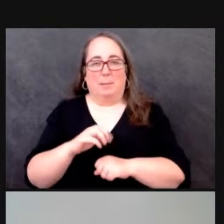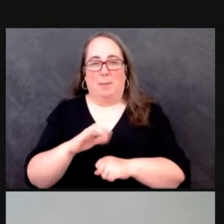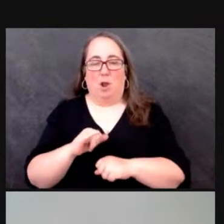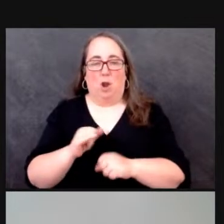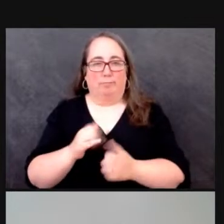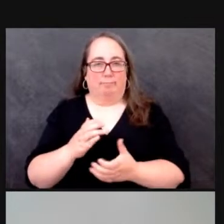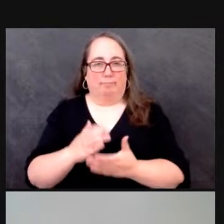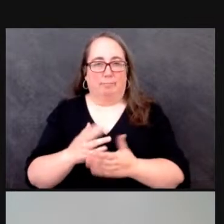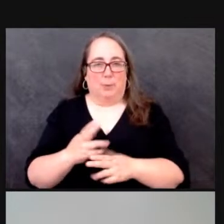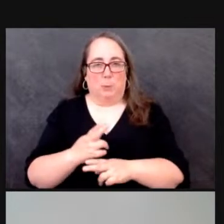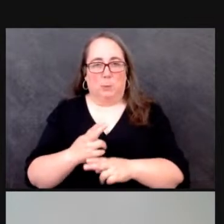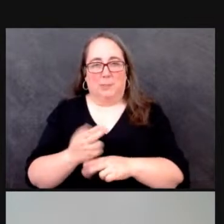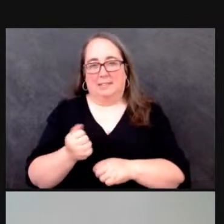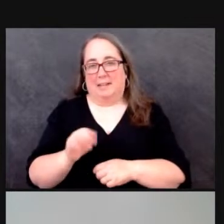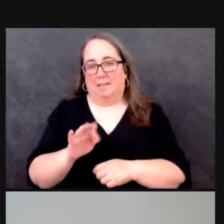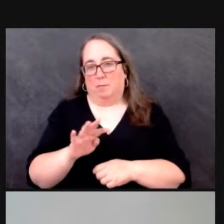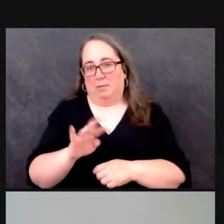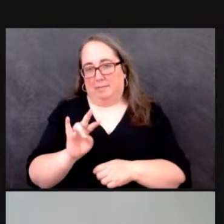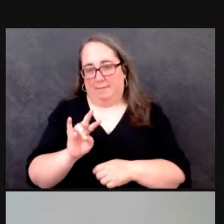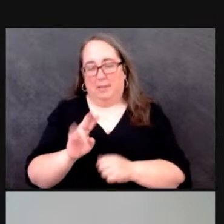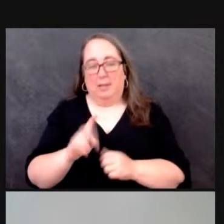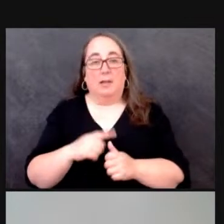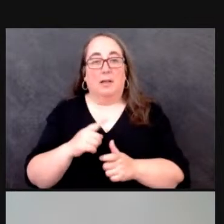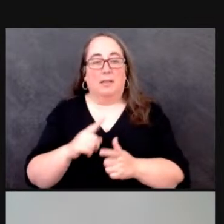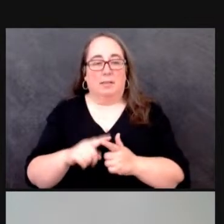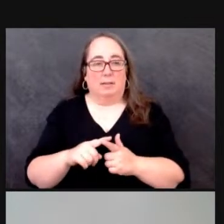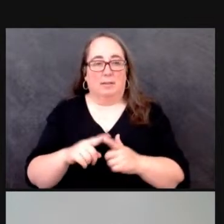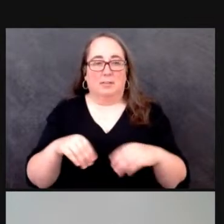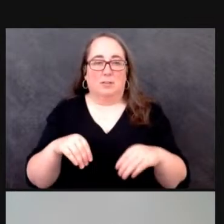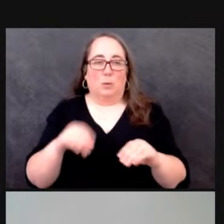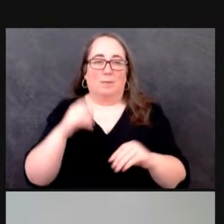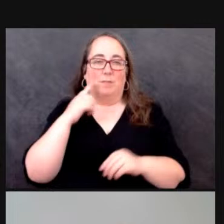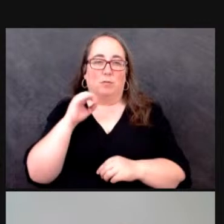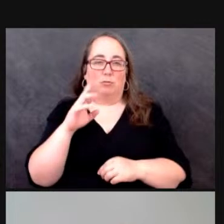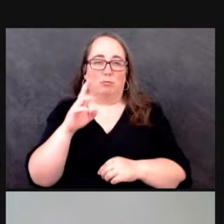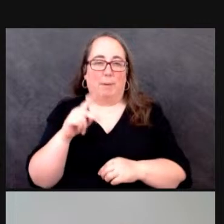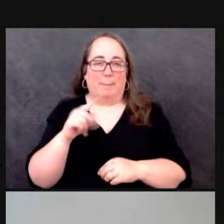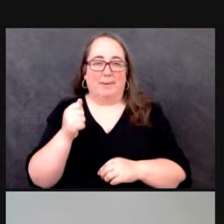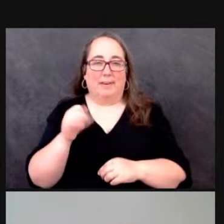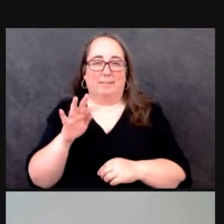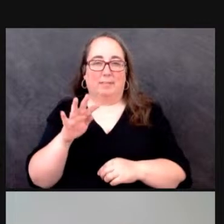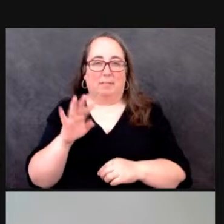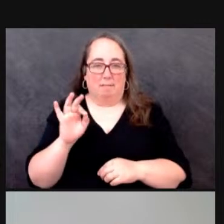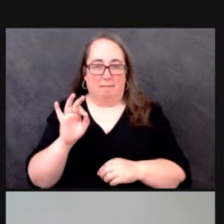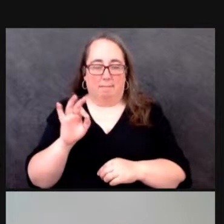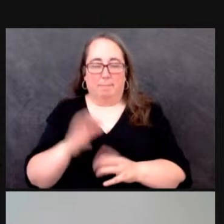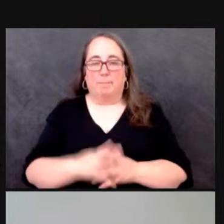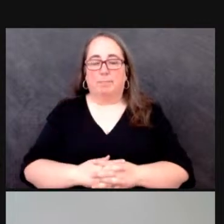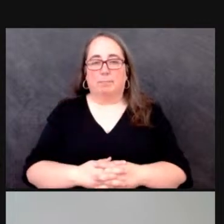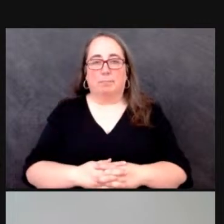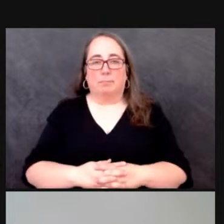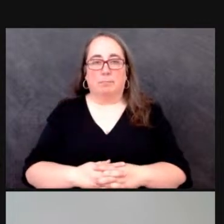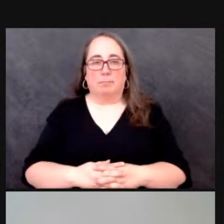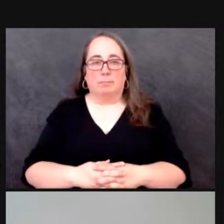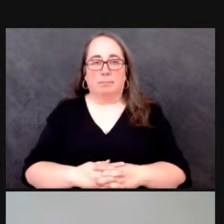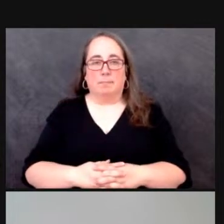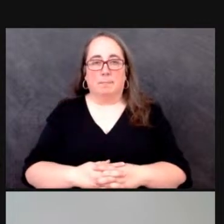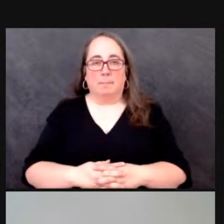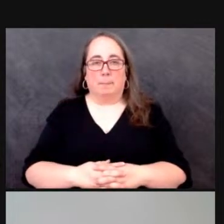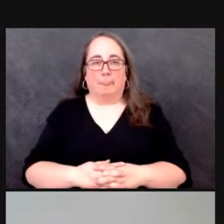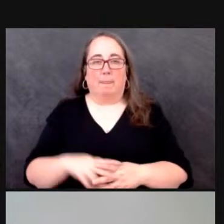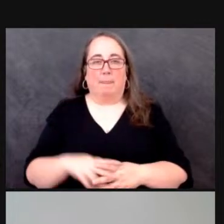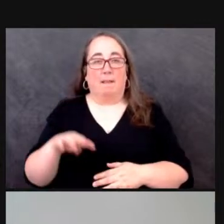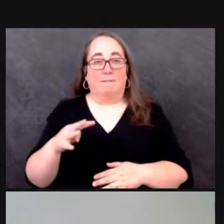in 1947 and ultimately sold for scrap in 1959. The fourth and